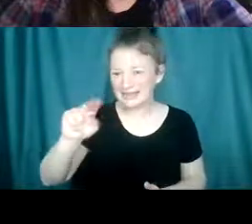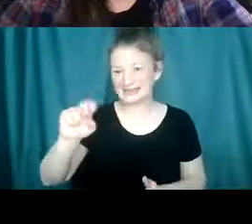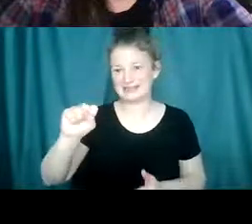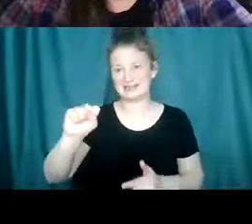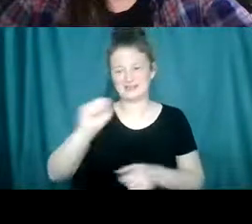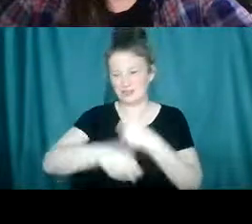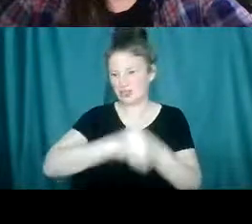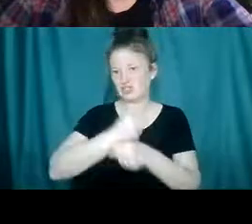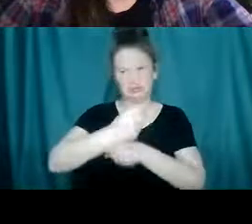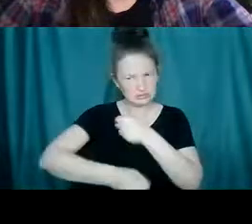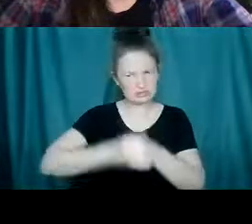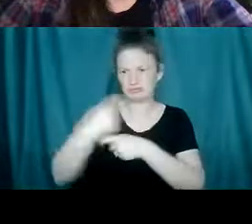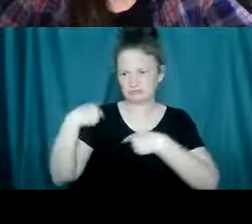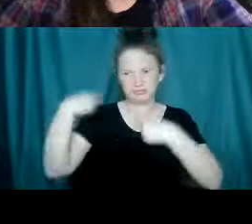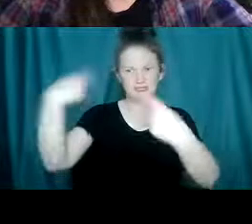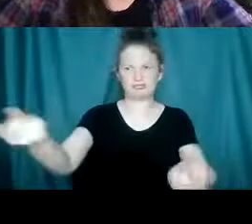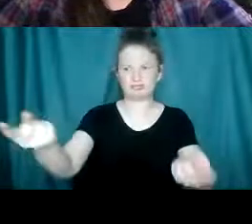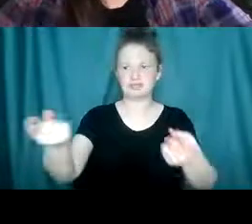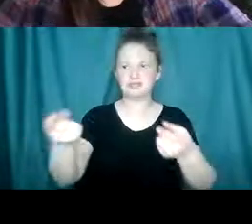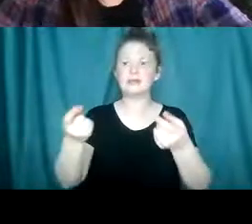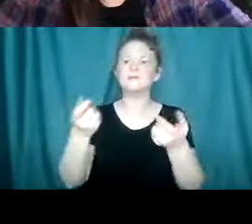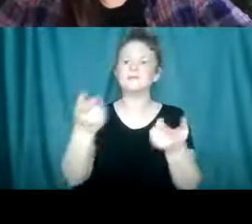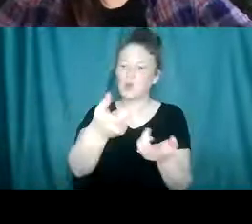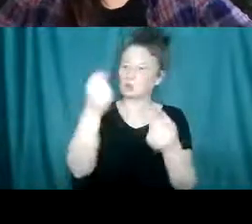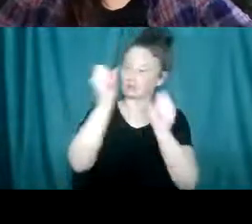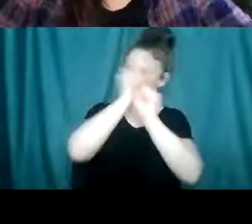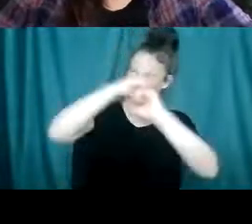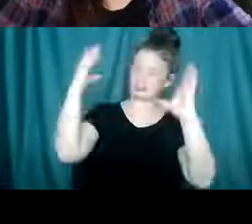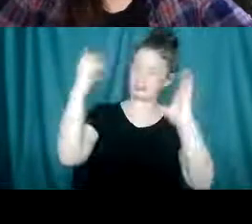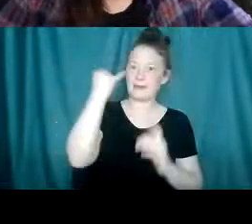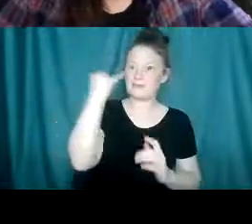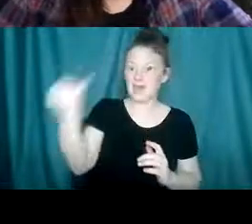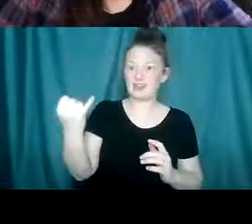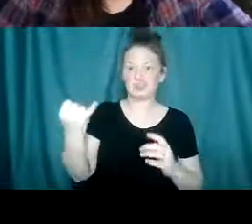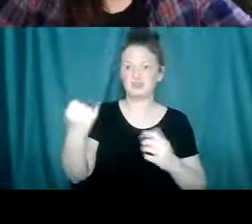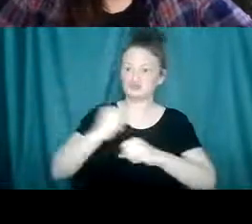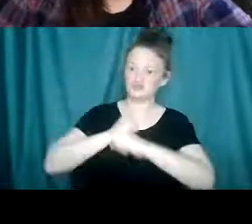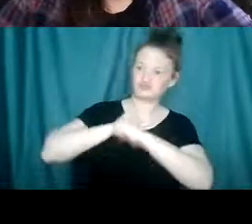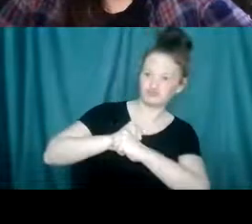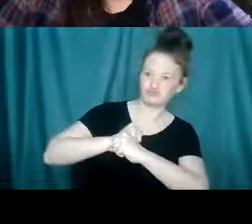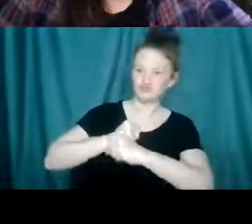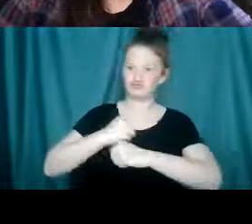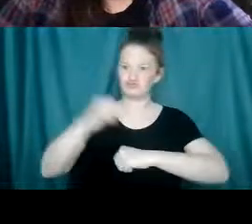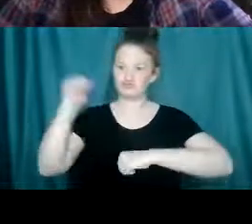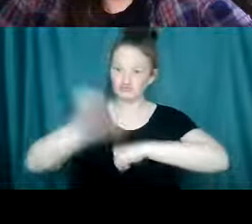been trapped in there. So you can imagine it being pretty secure, pretty